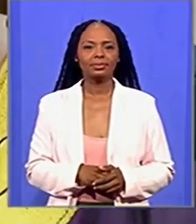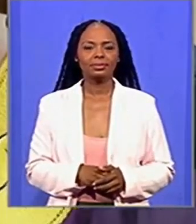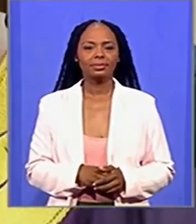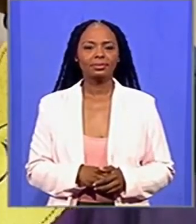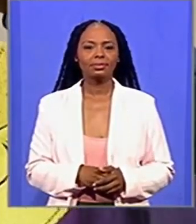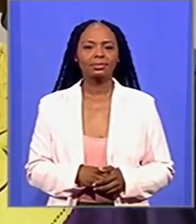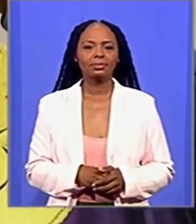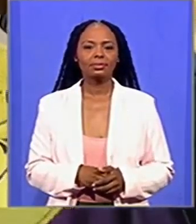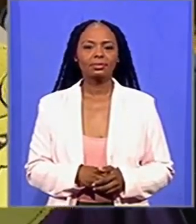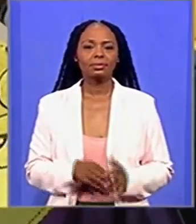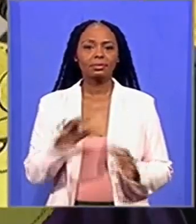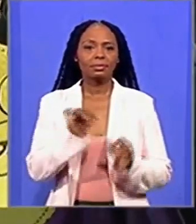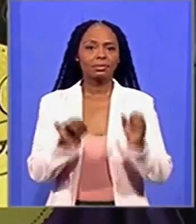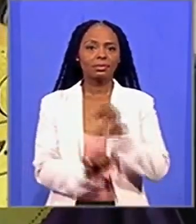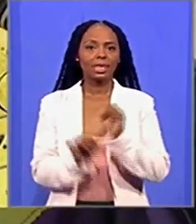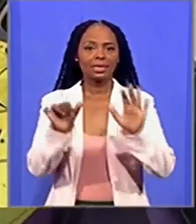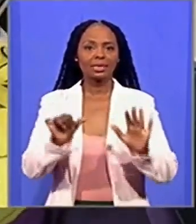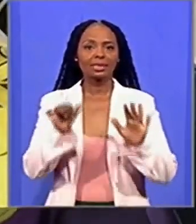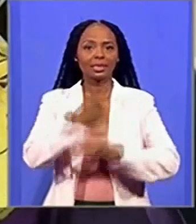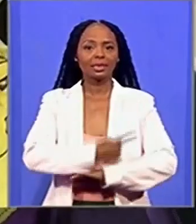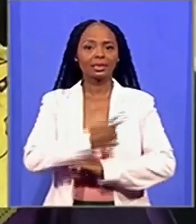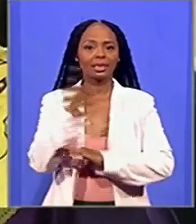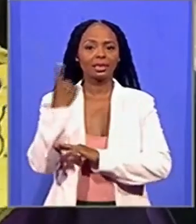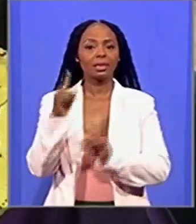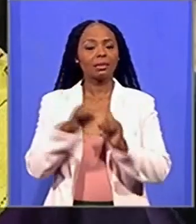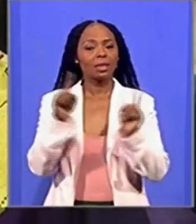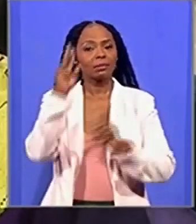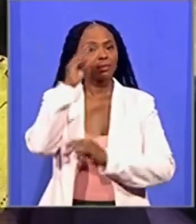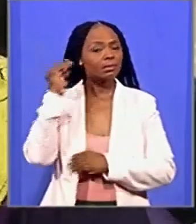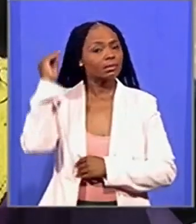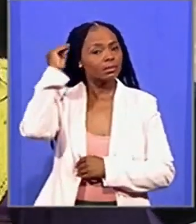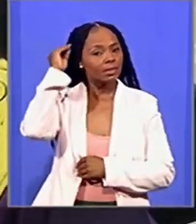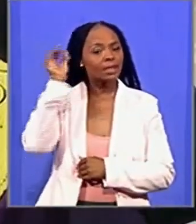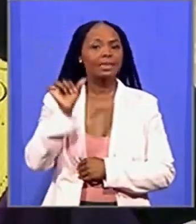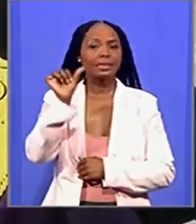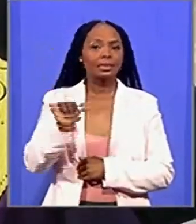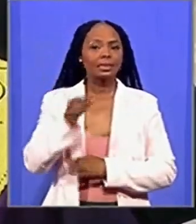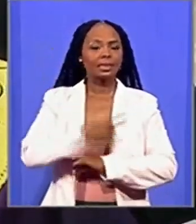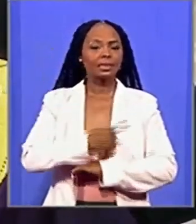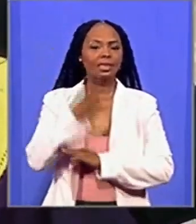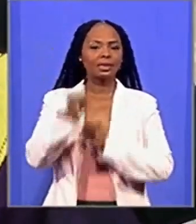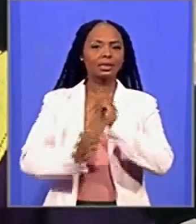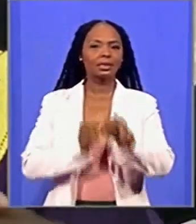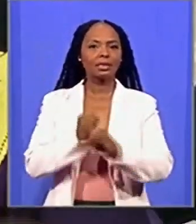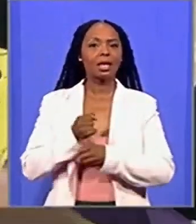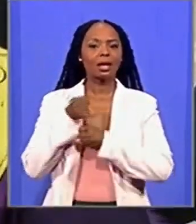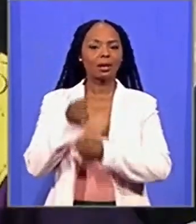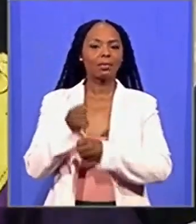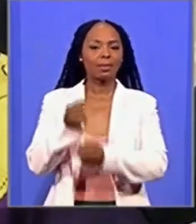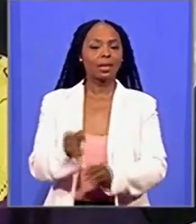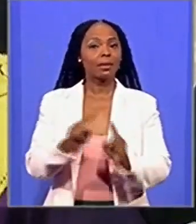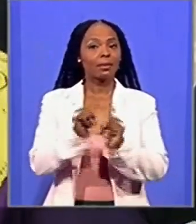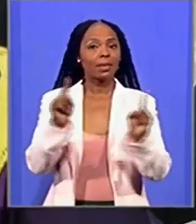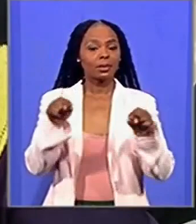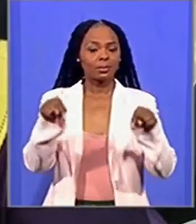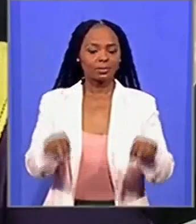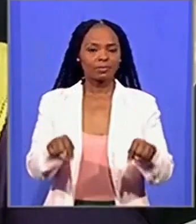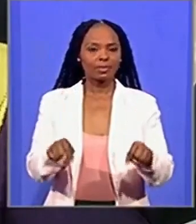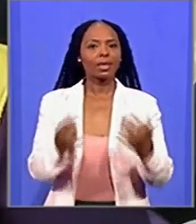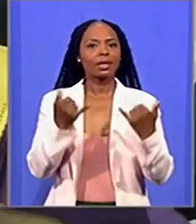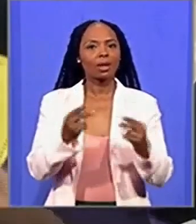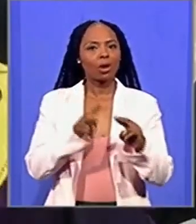are here to wrap up the 16 days. Must remember the 16 days is an international campaign. But today we are going